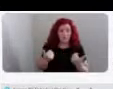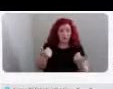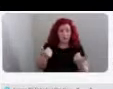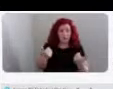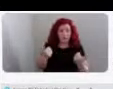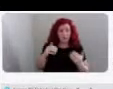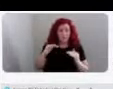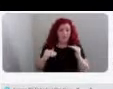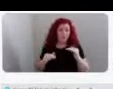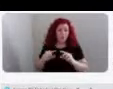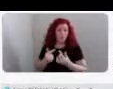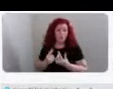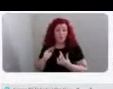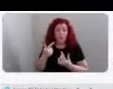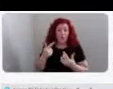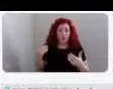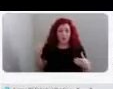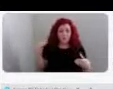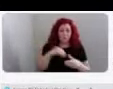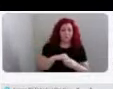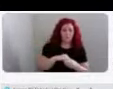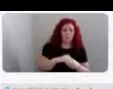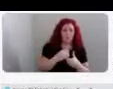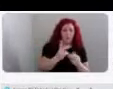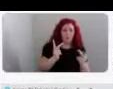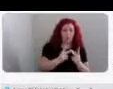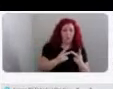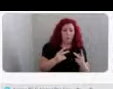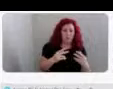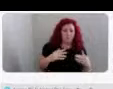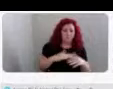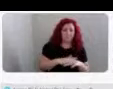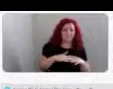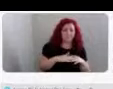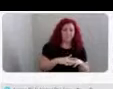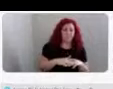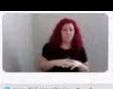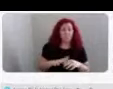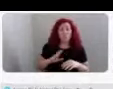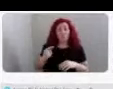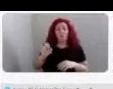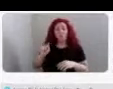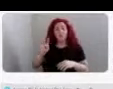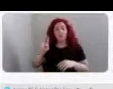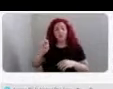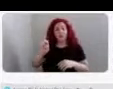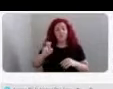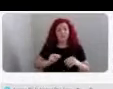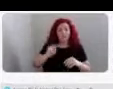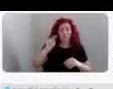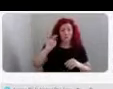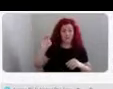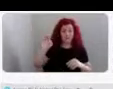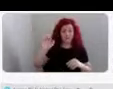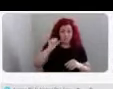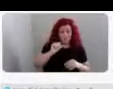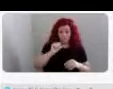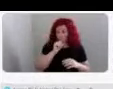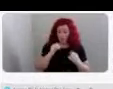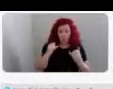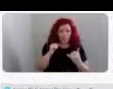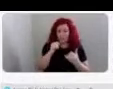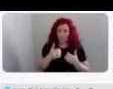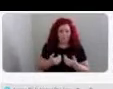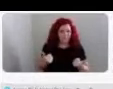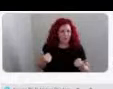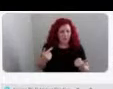and the other one packing them um as far as the natives in north northeastern arizona we are currently not dividing